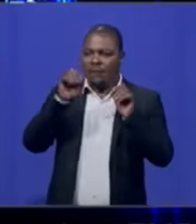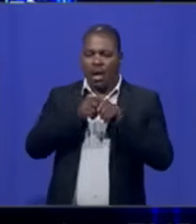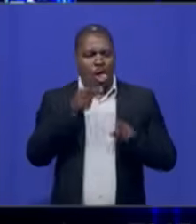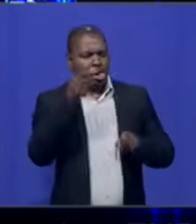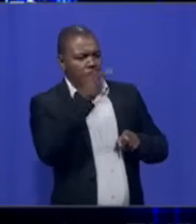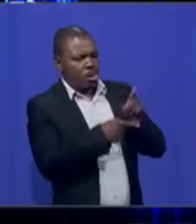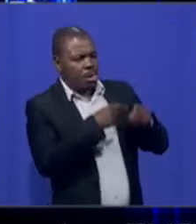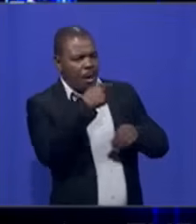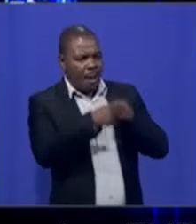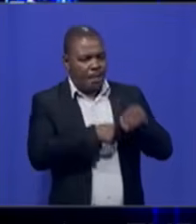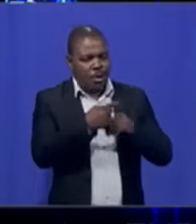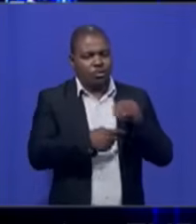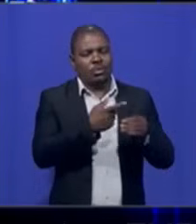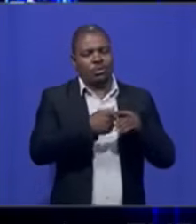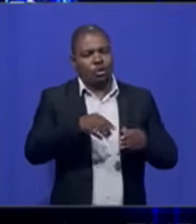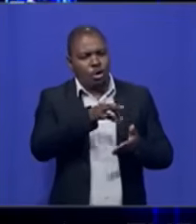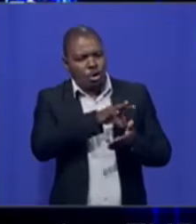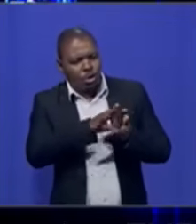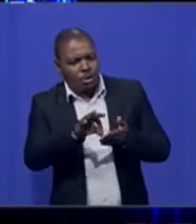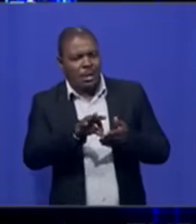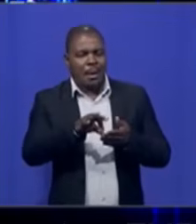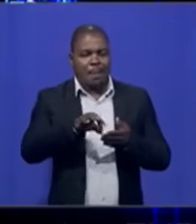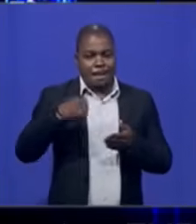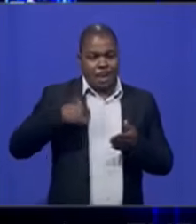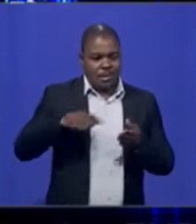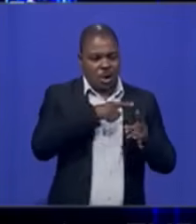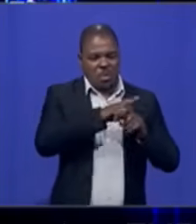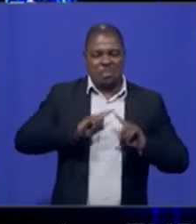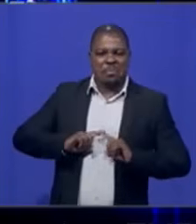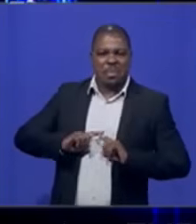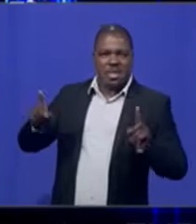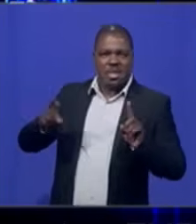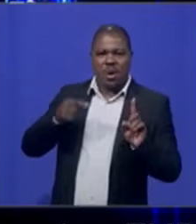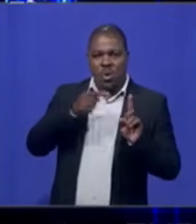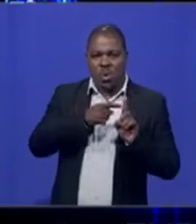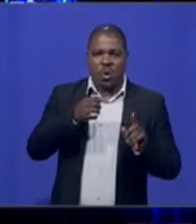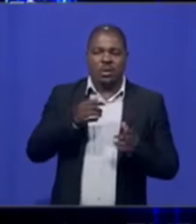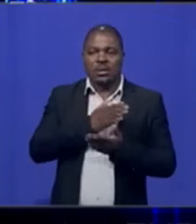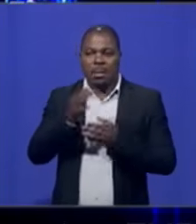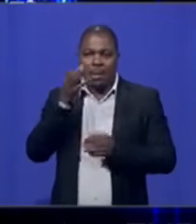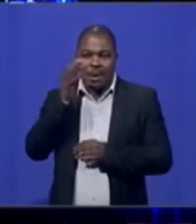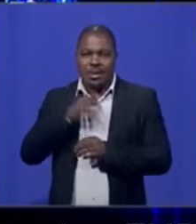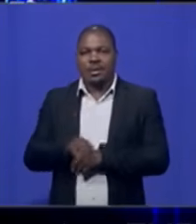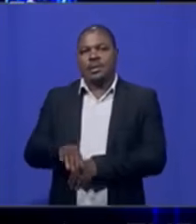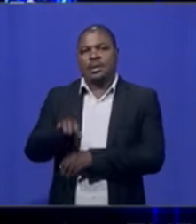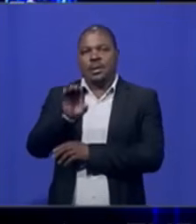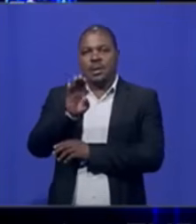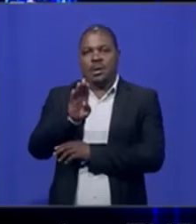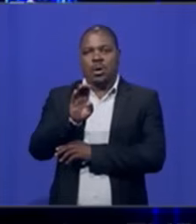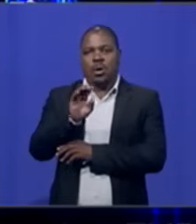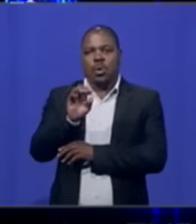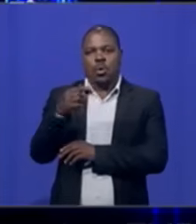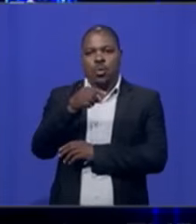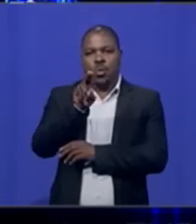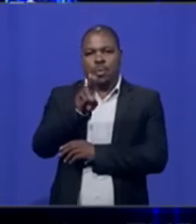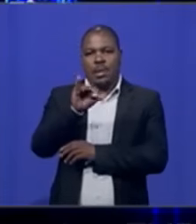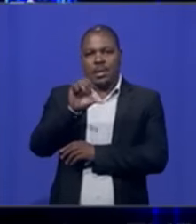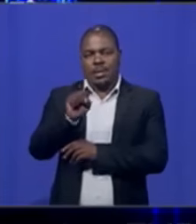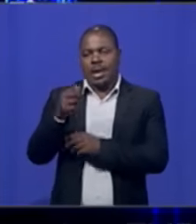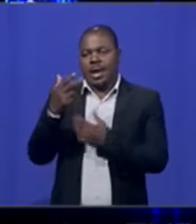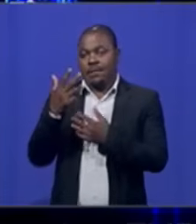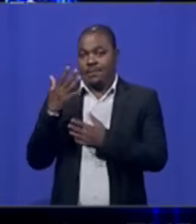bolotsana ba ho hena kabo ya dithendara masebaleng. Dlamini o nkga lefotha kabong ya thendara ya company ya Gubis 85 Solutions linka